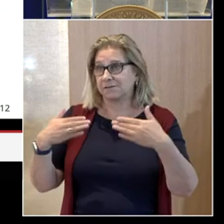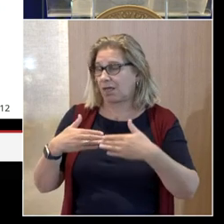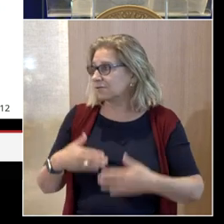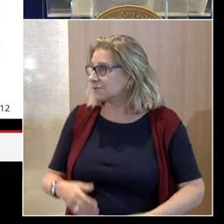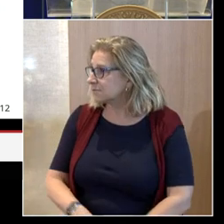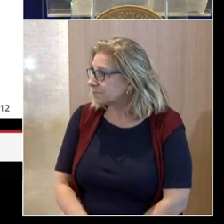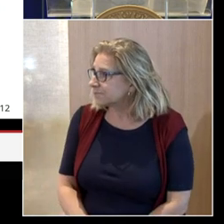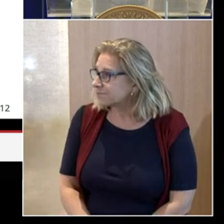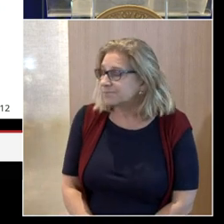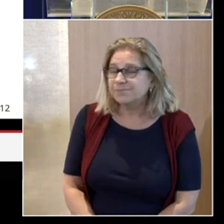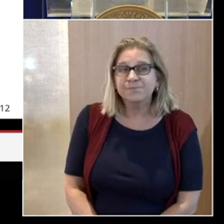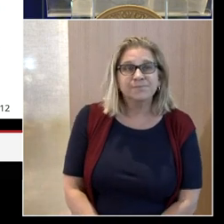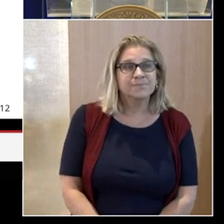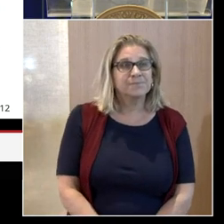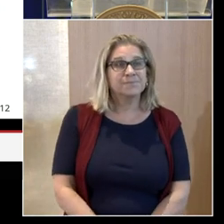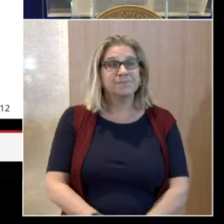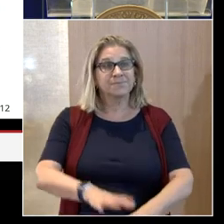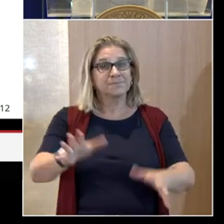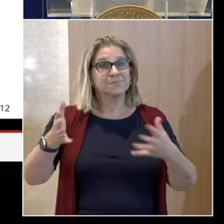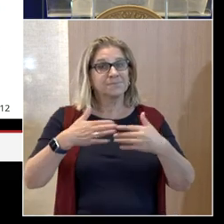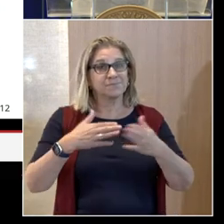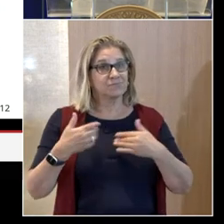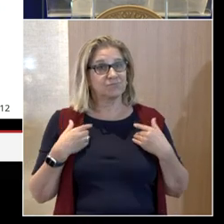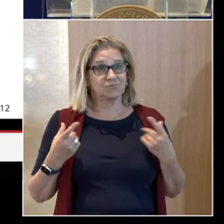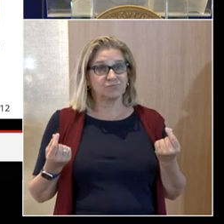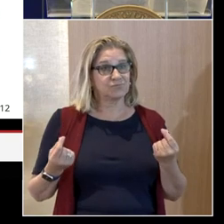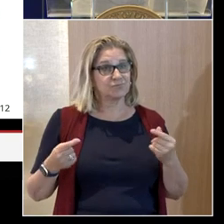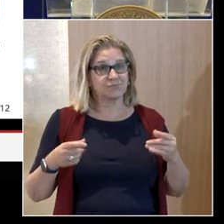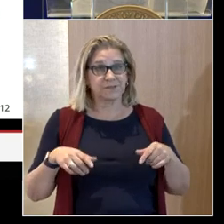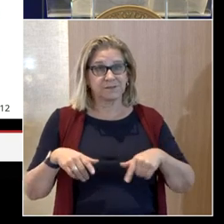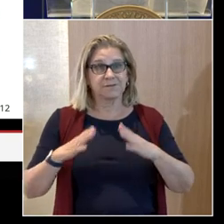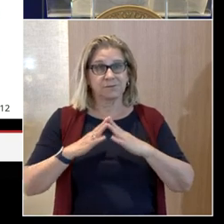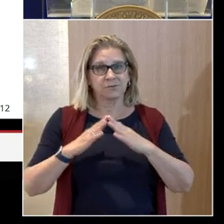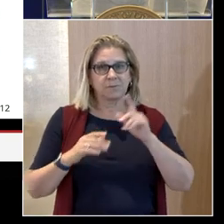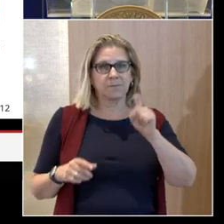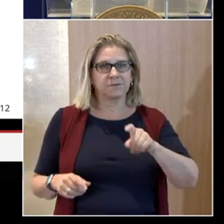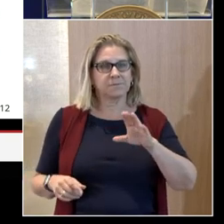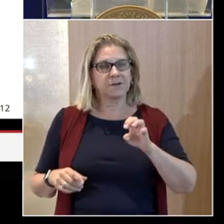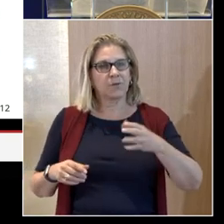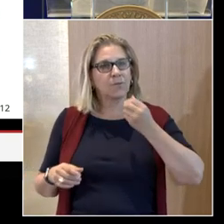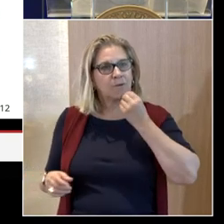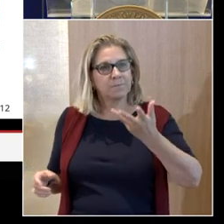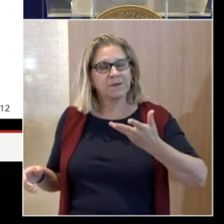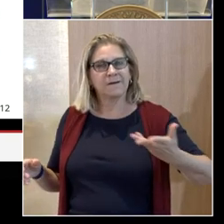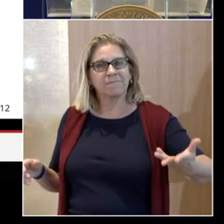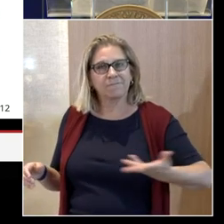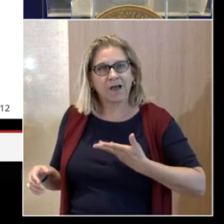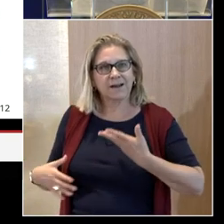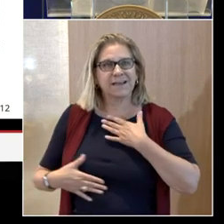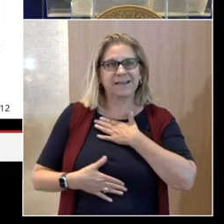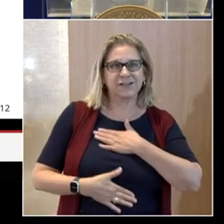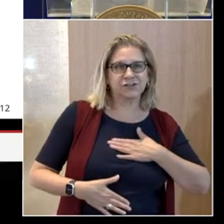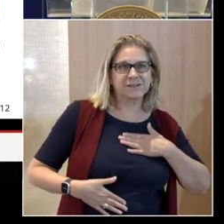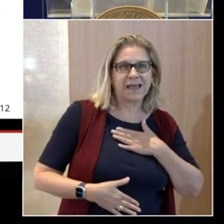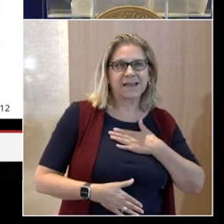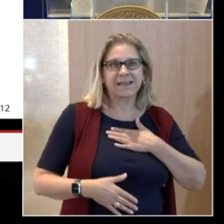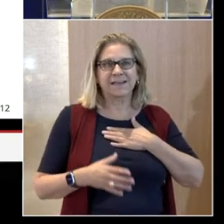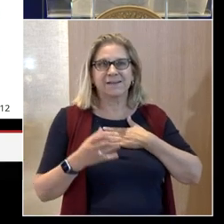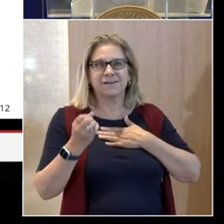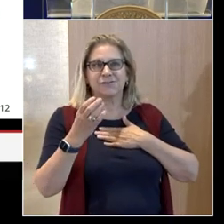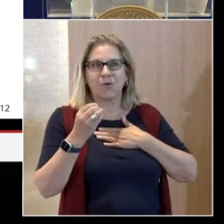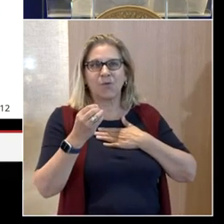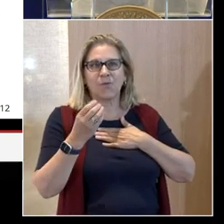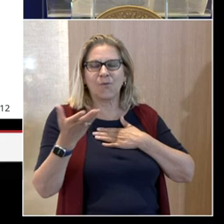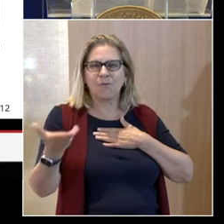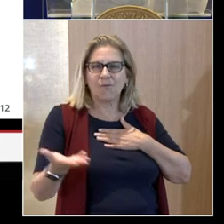we do, downtown has to be inviting, it has to be entertaining, and a welcoming space for our residents and